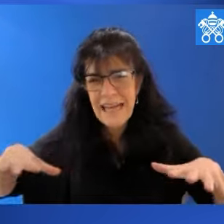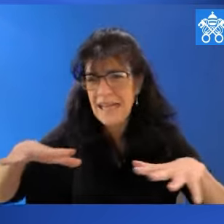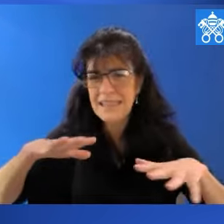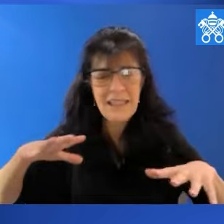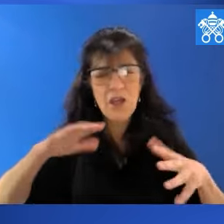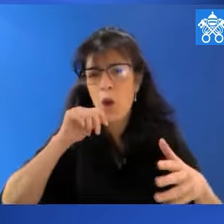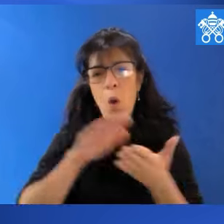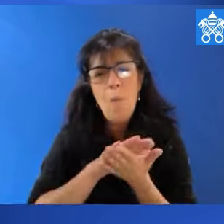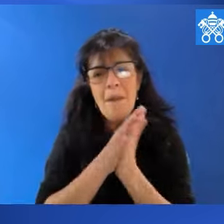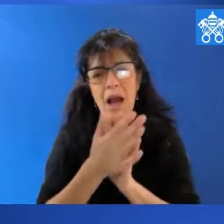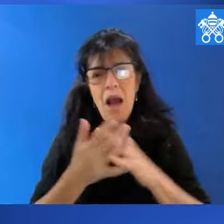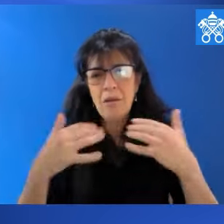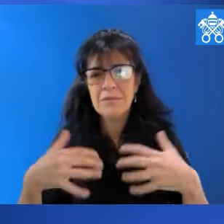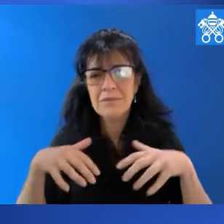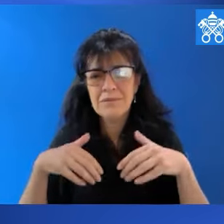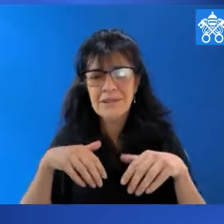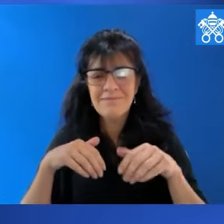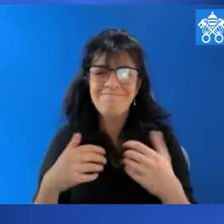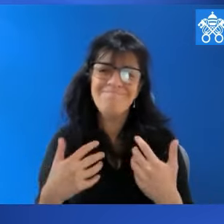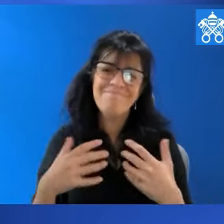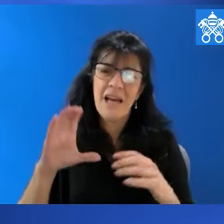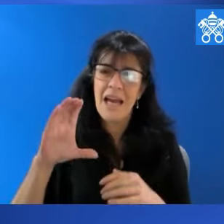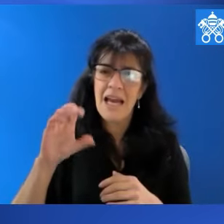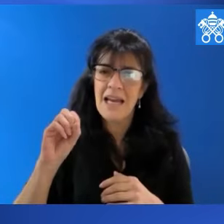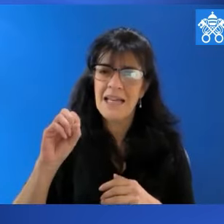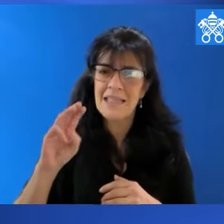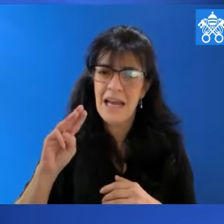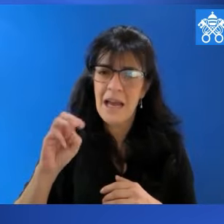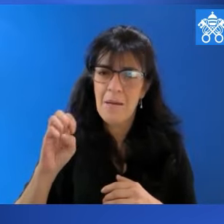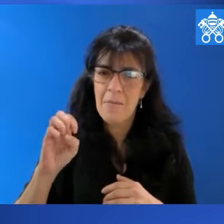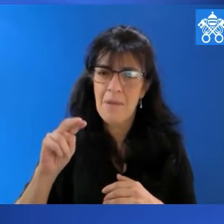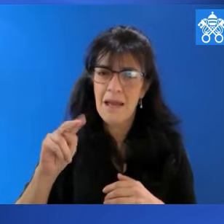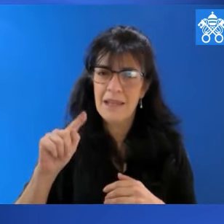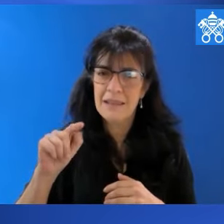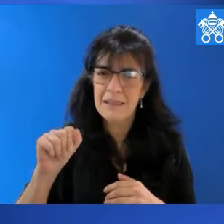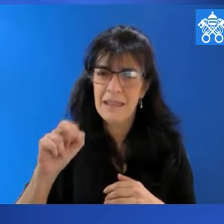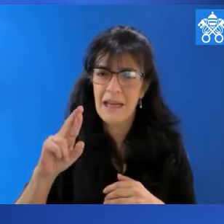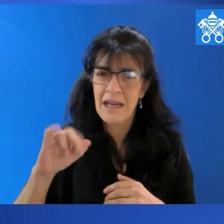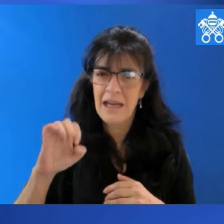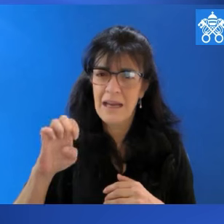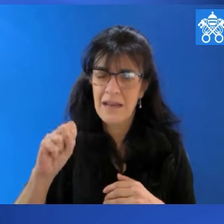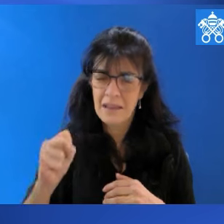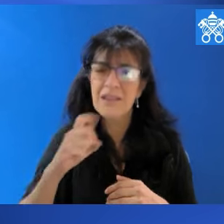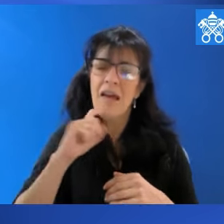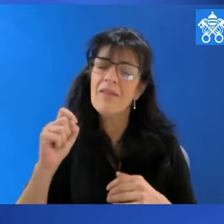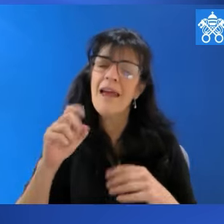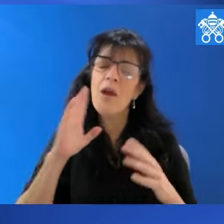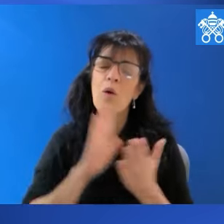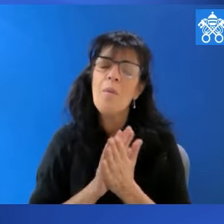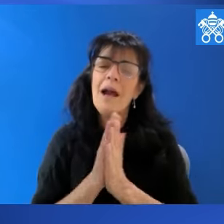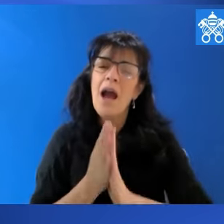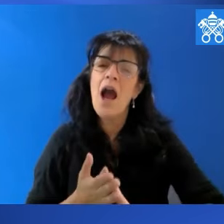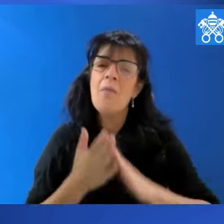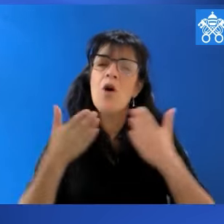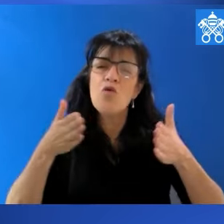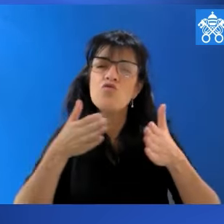become cemeteries, but space where God may open up roads to freedom and